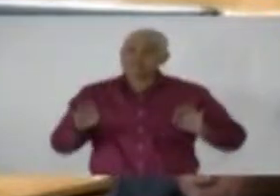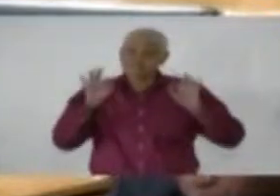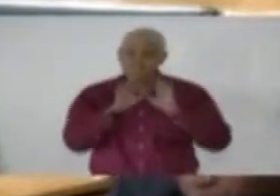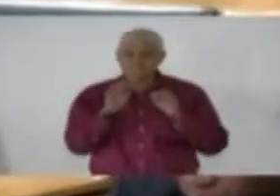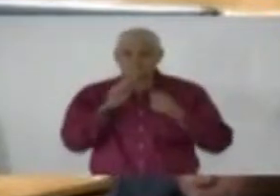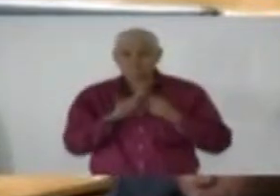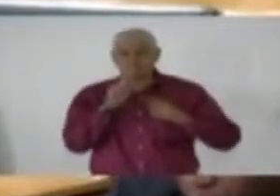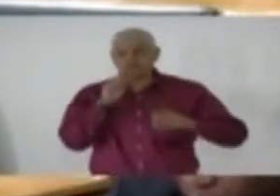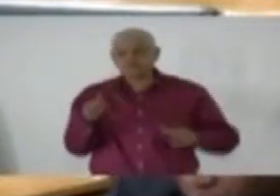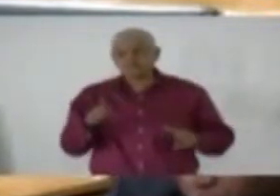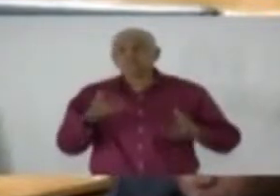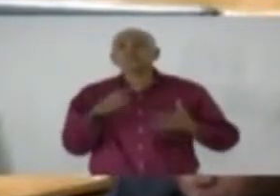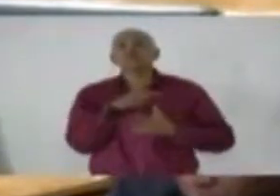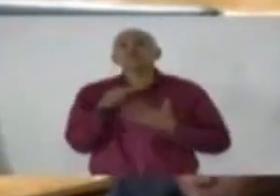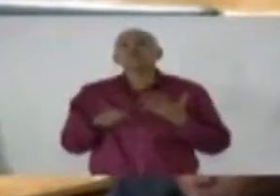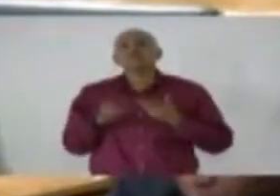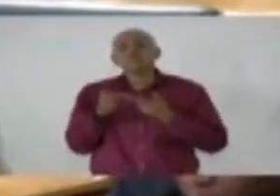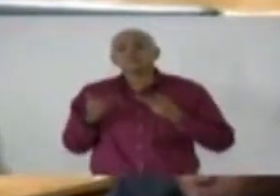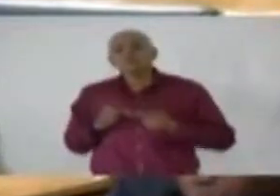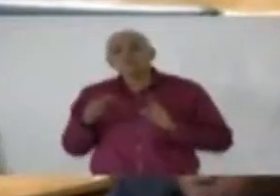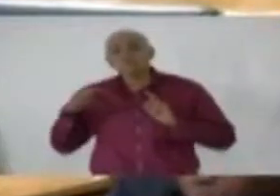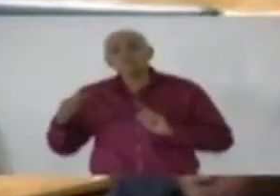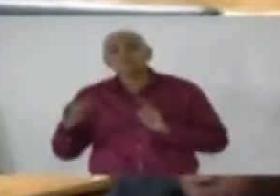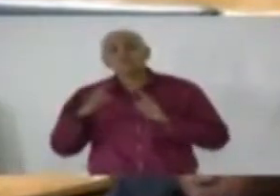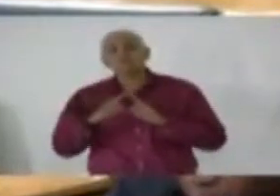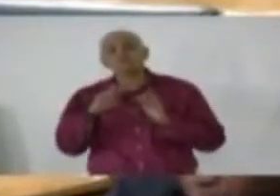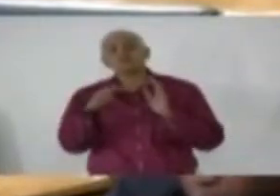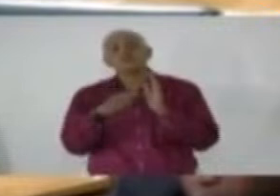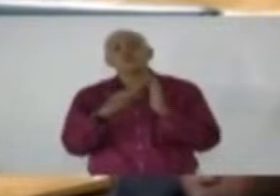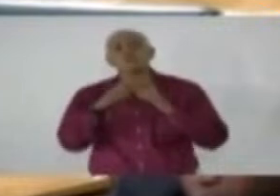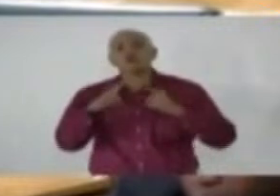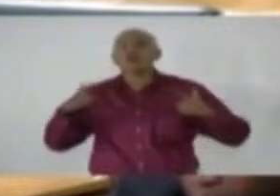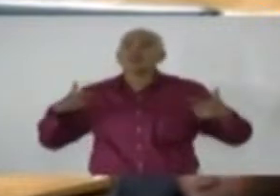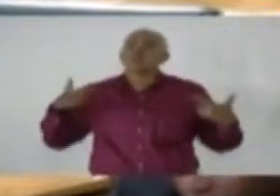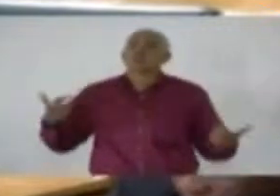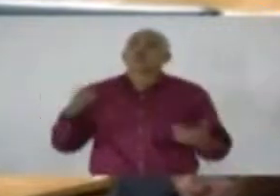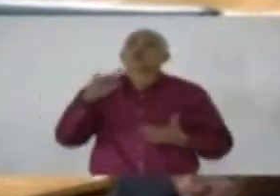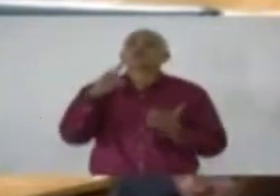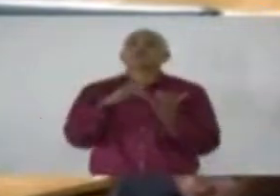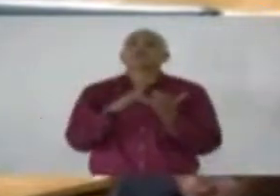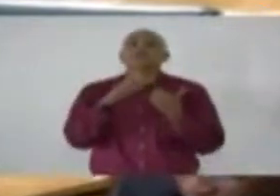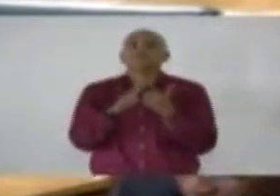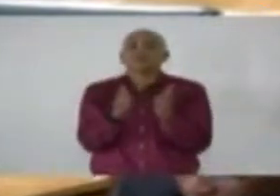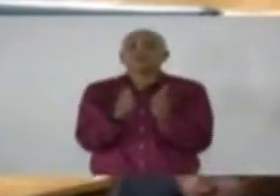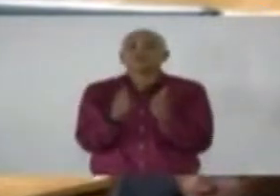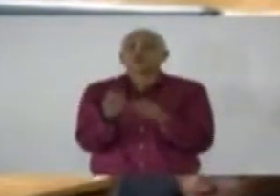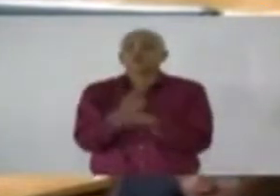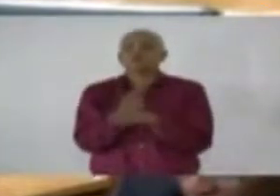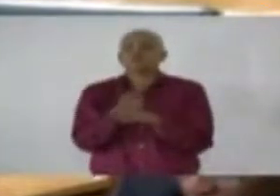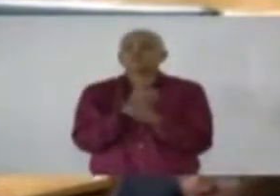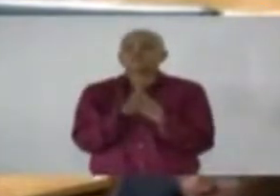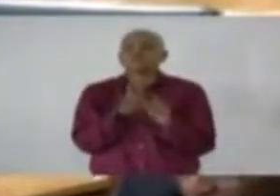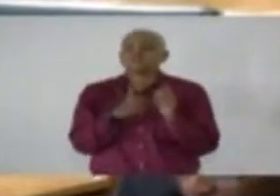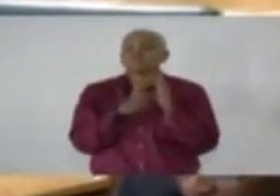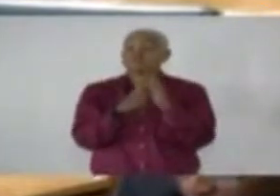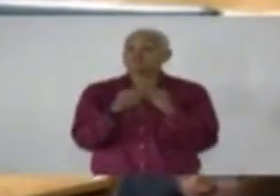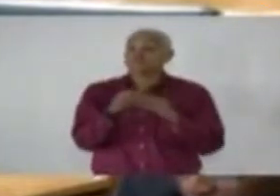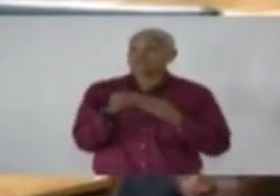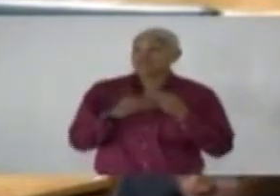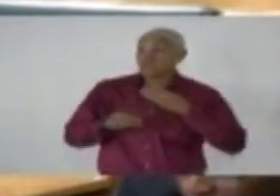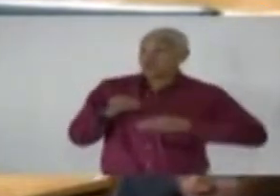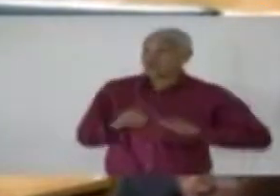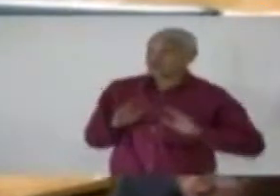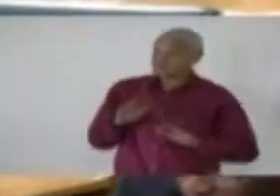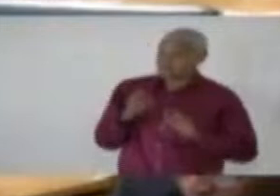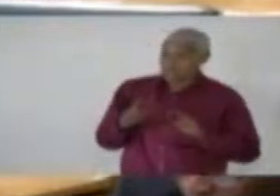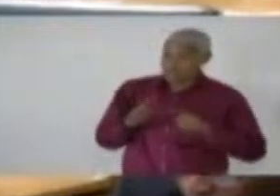and indispensable position and role our large, medium and small businesses play in the economy